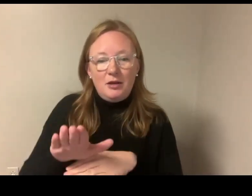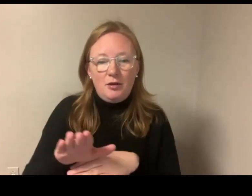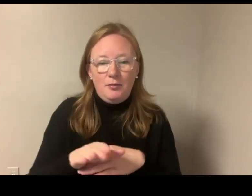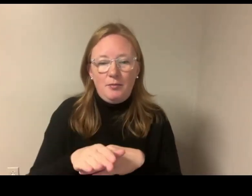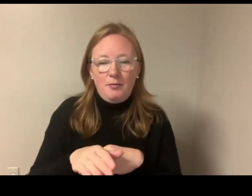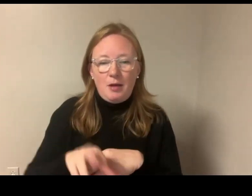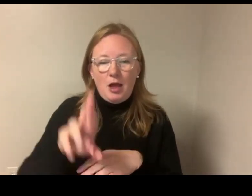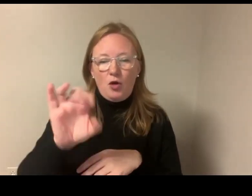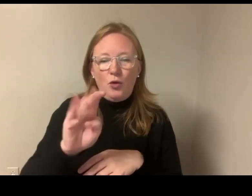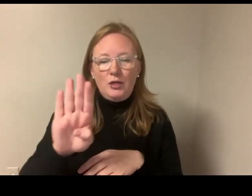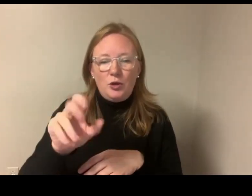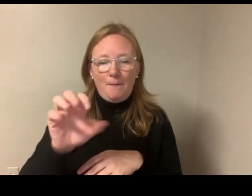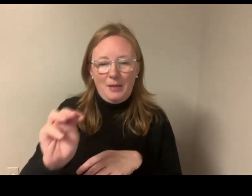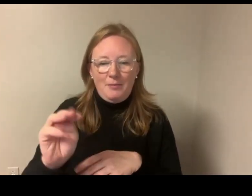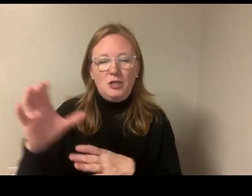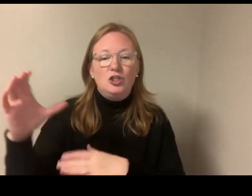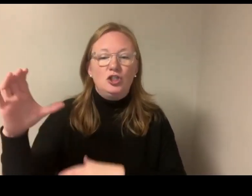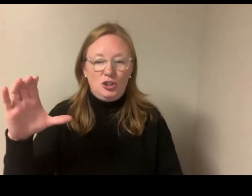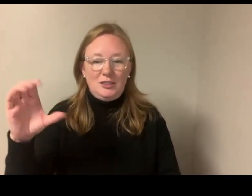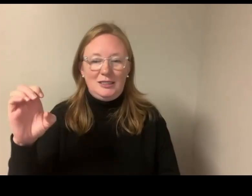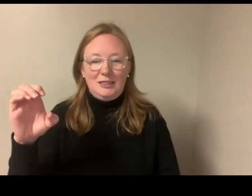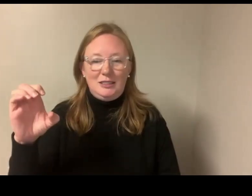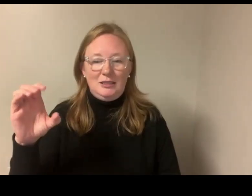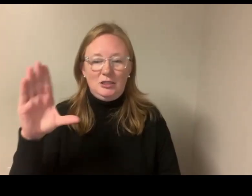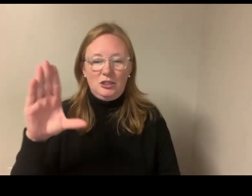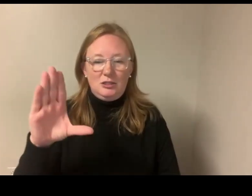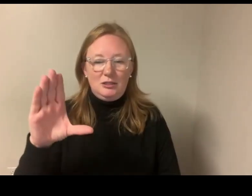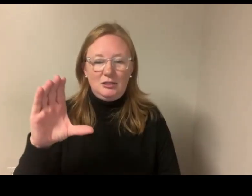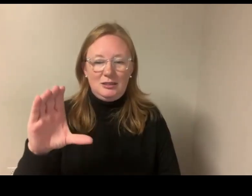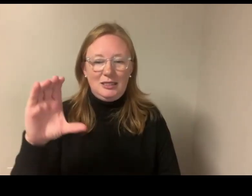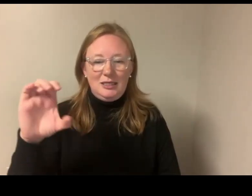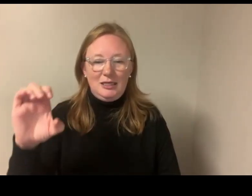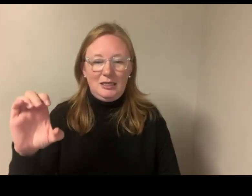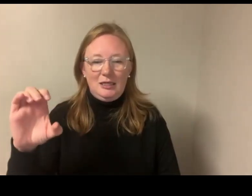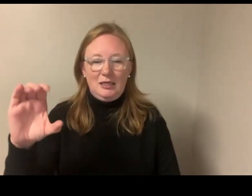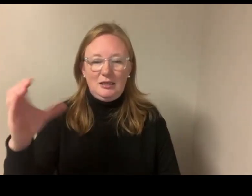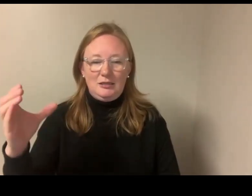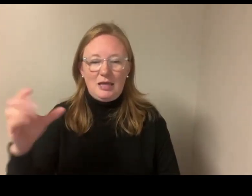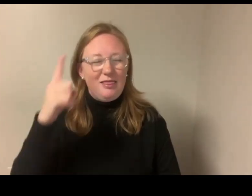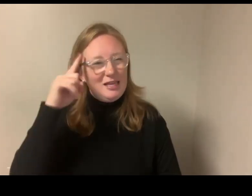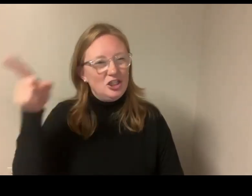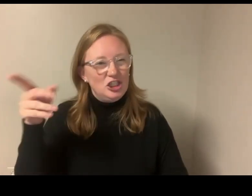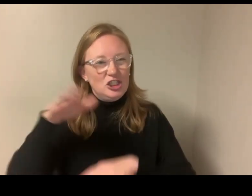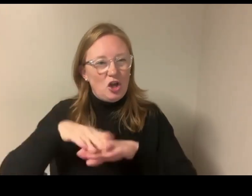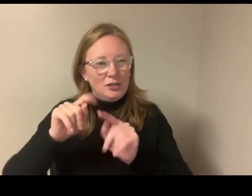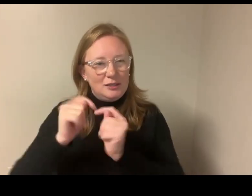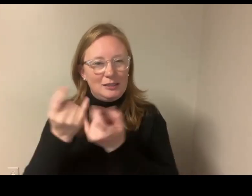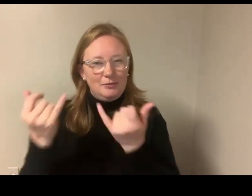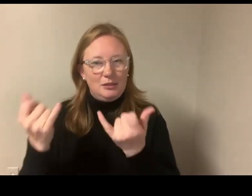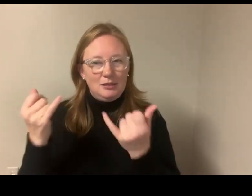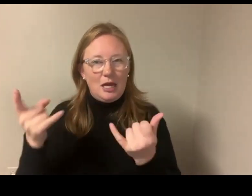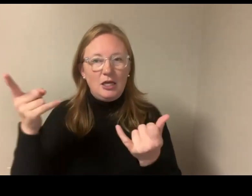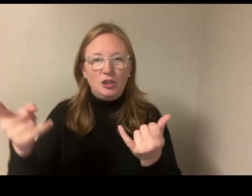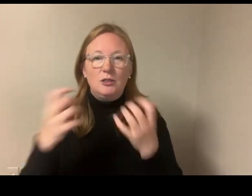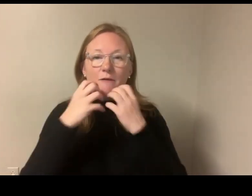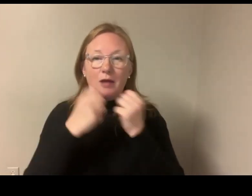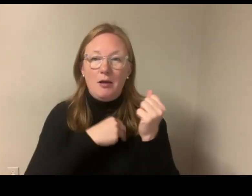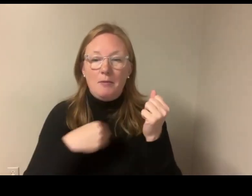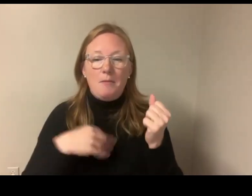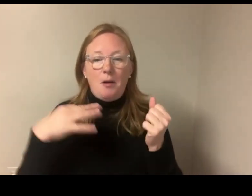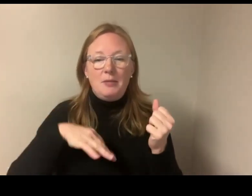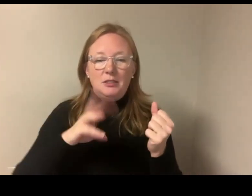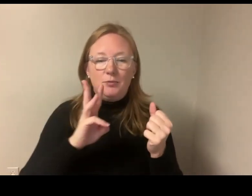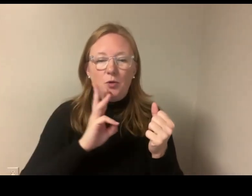our Chief of Engineering and Construction. I believe Tiffany is tuning in on Teams today. She's been a valued member of Pittsburgh Water for